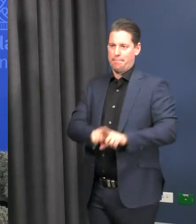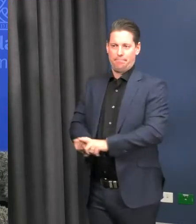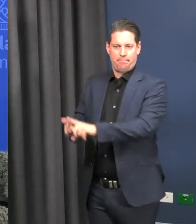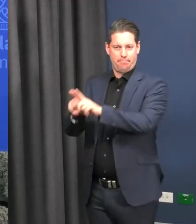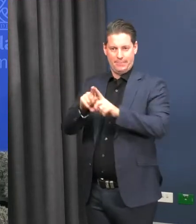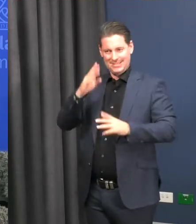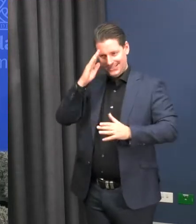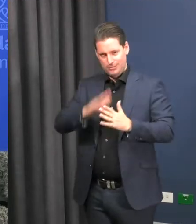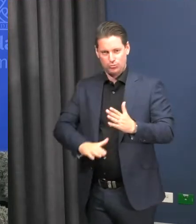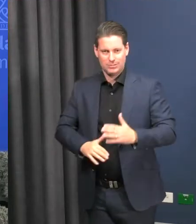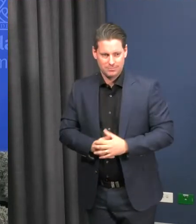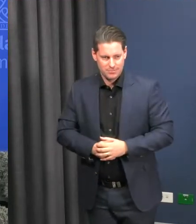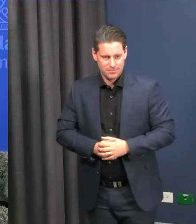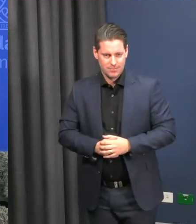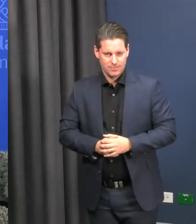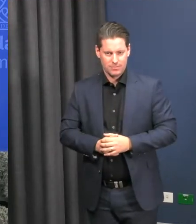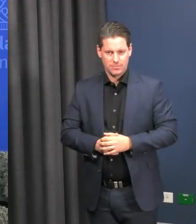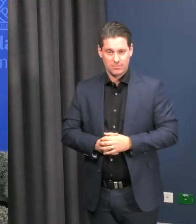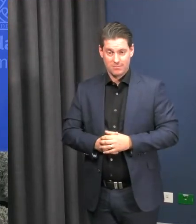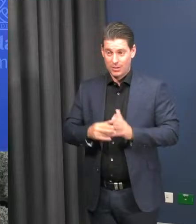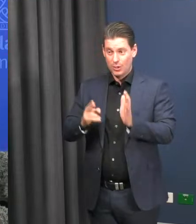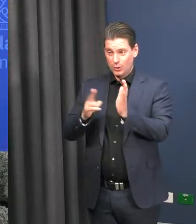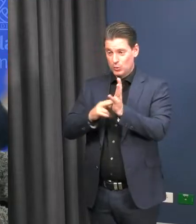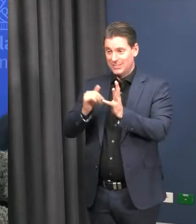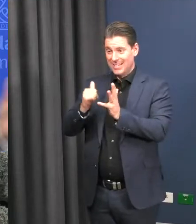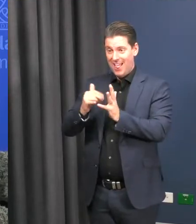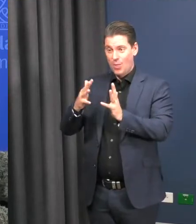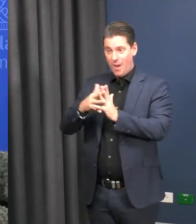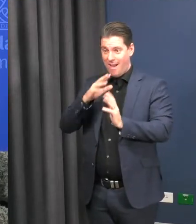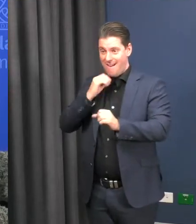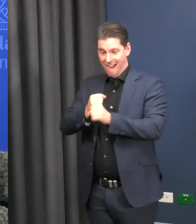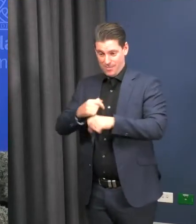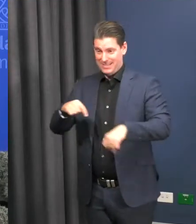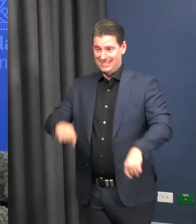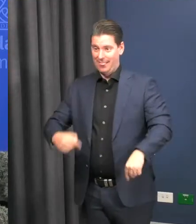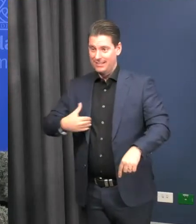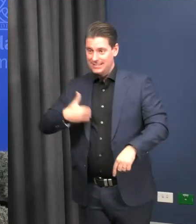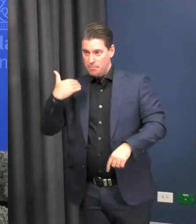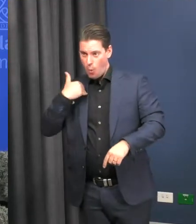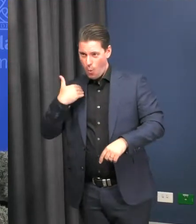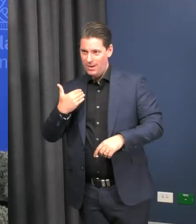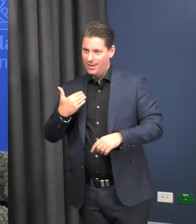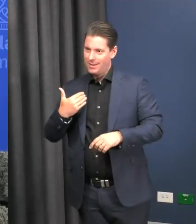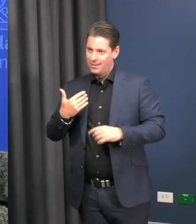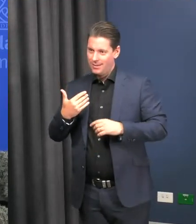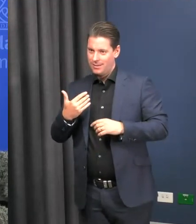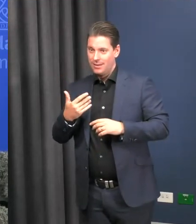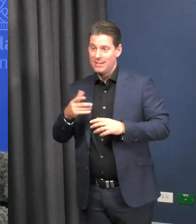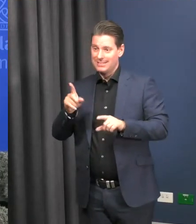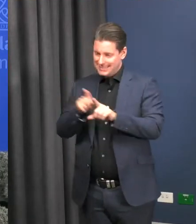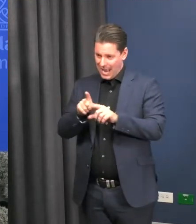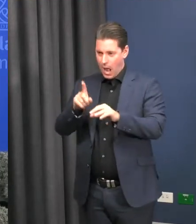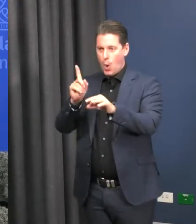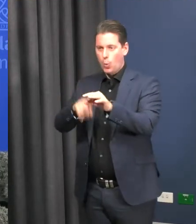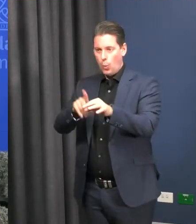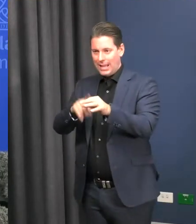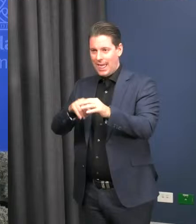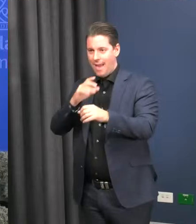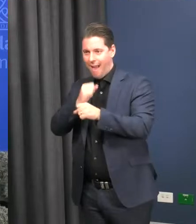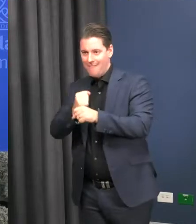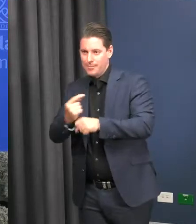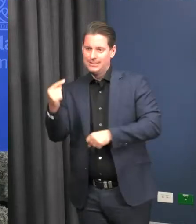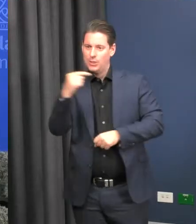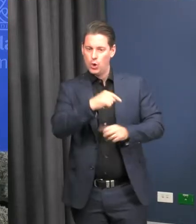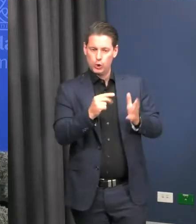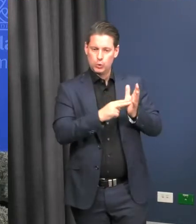Wales people present in the briefings this morning, and the same thing is happening with Queenslanders being present at New South Wales briefings,